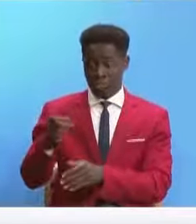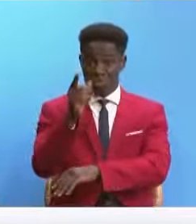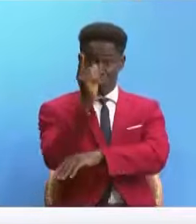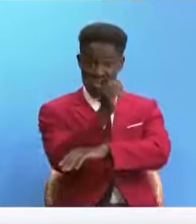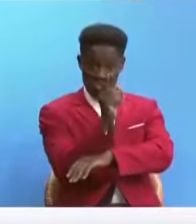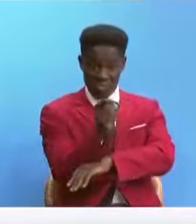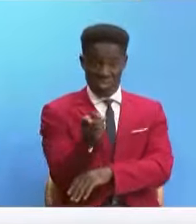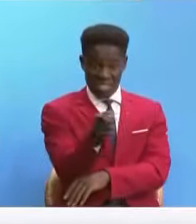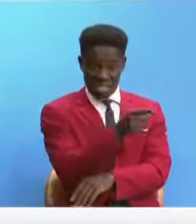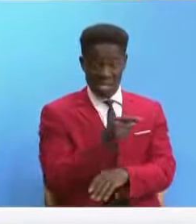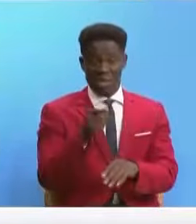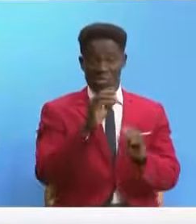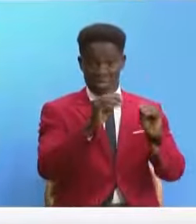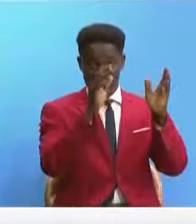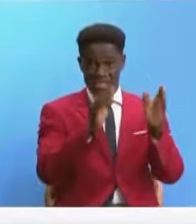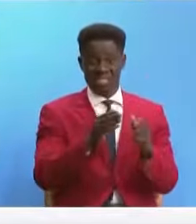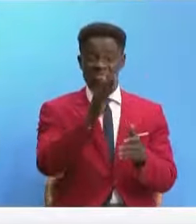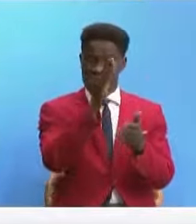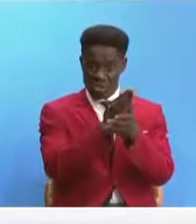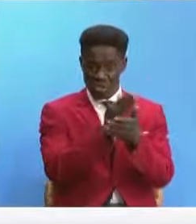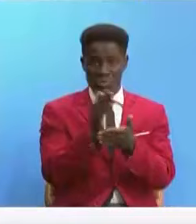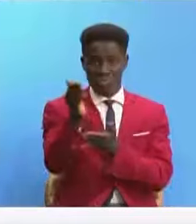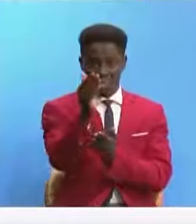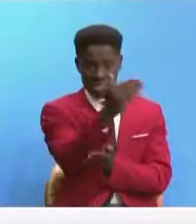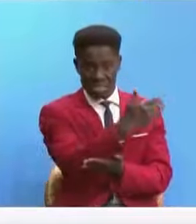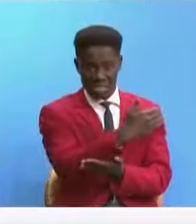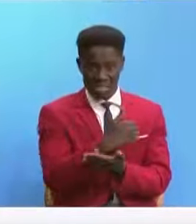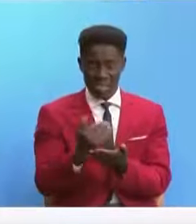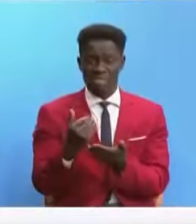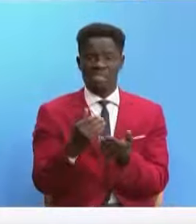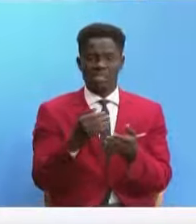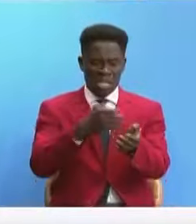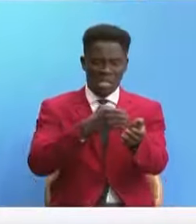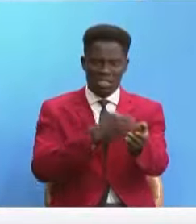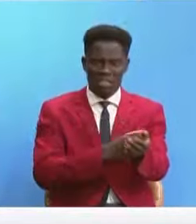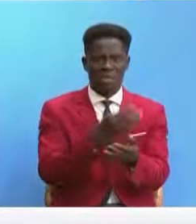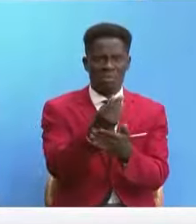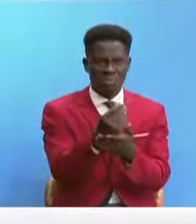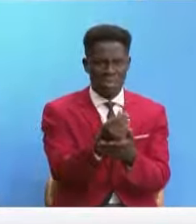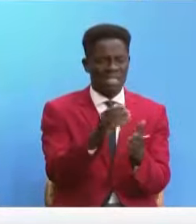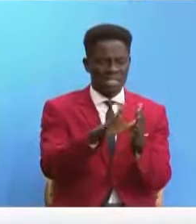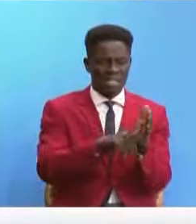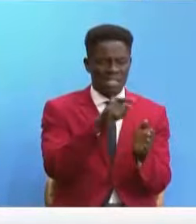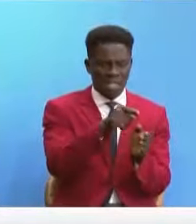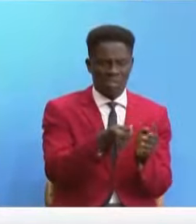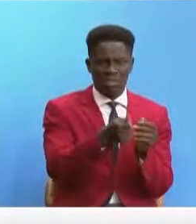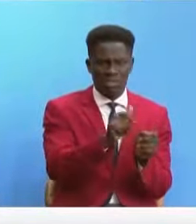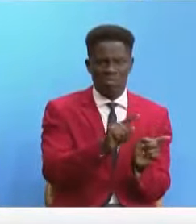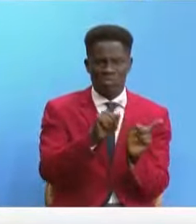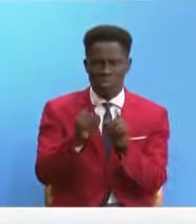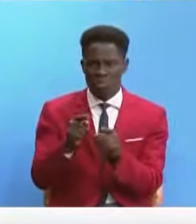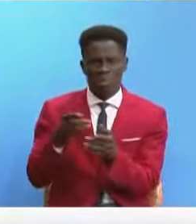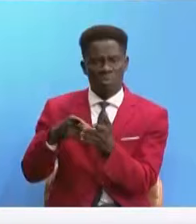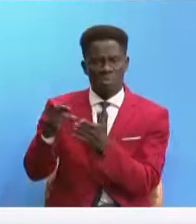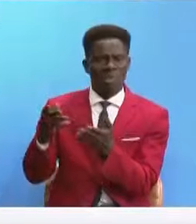desist from collecting examination fees from candidates and deliberately fail to pay to the Examination Council of Zambia for their